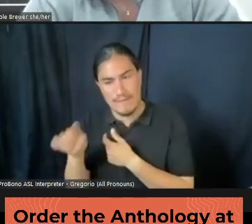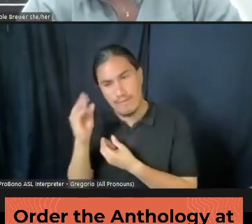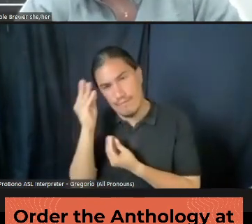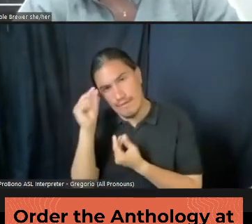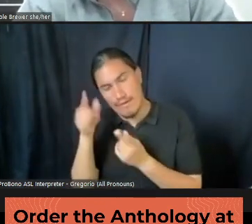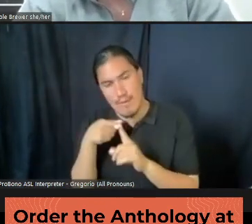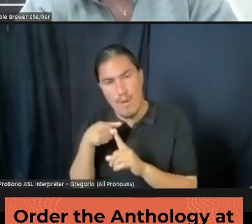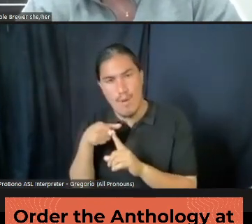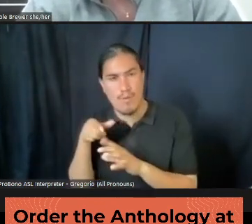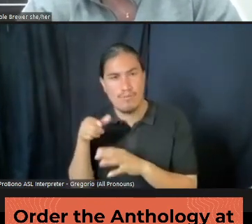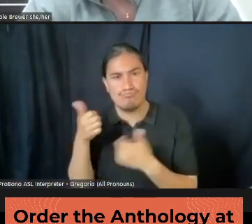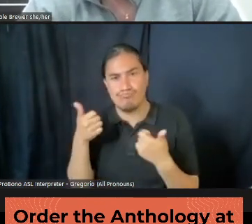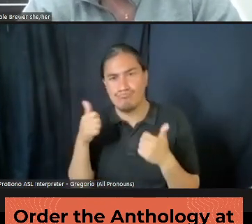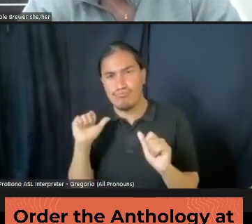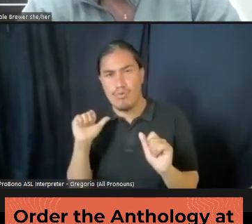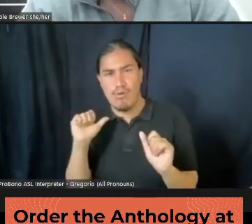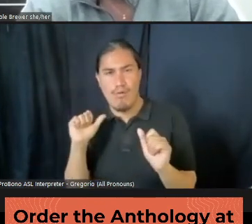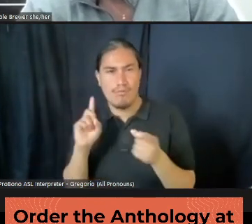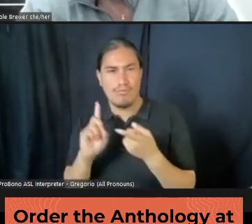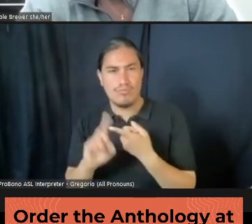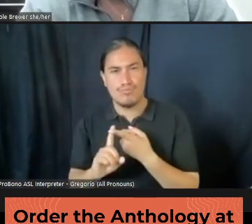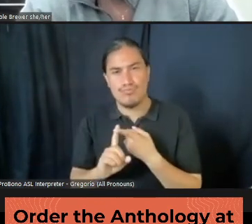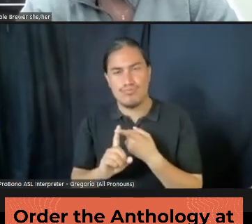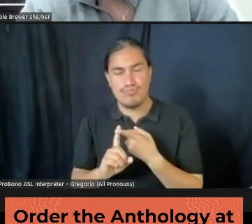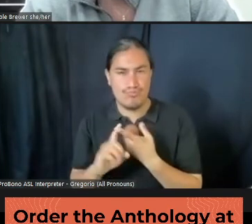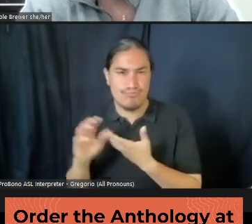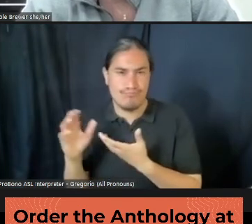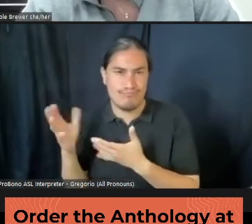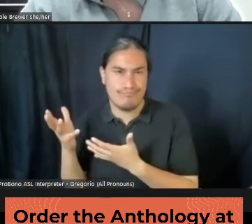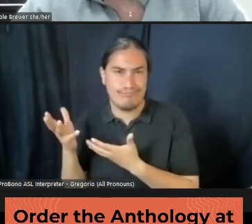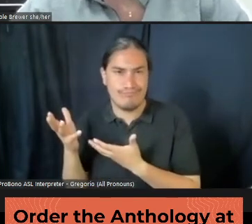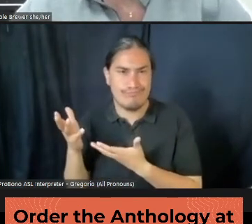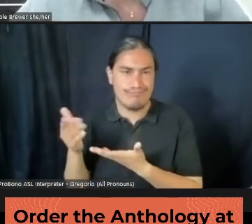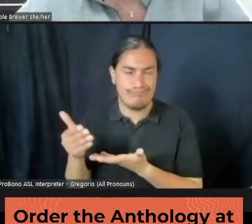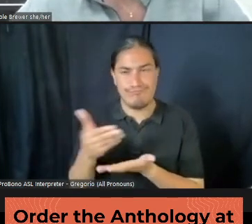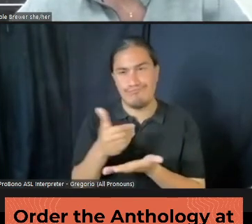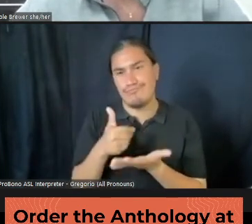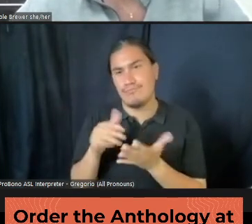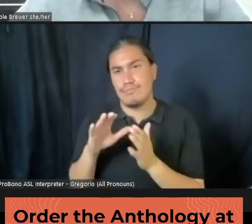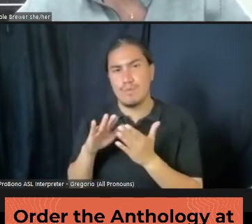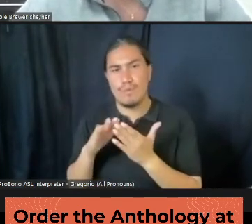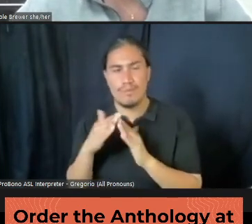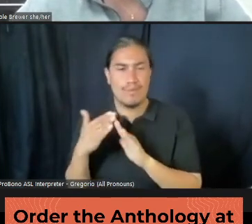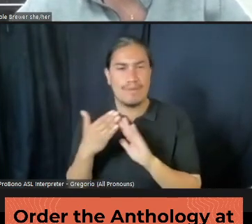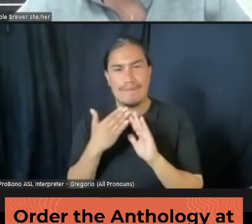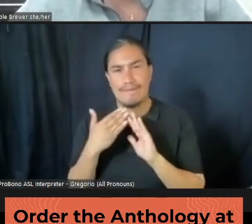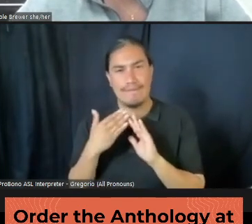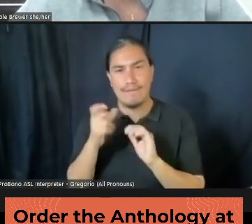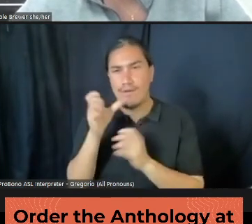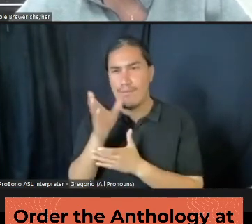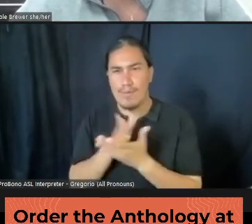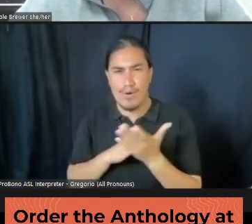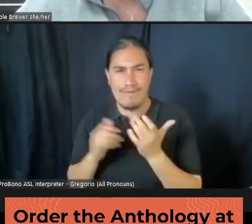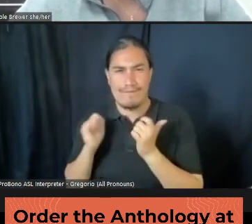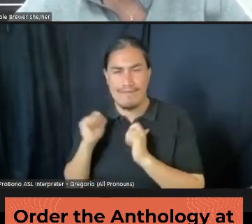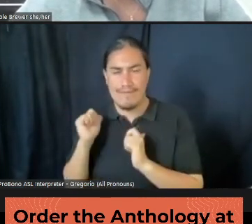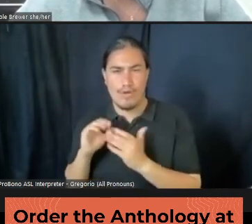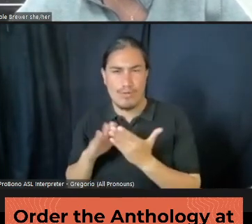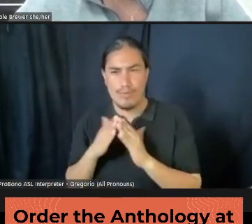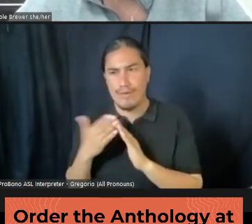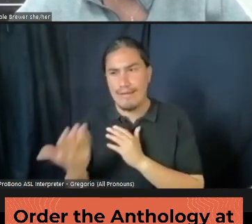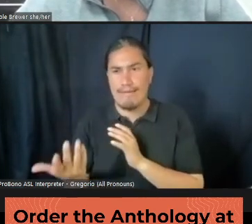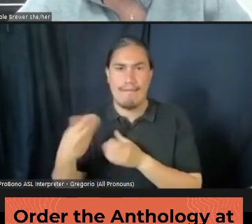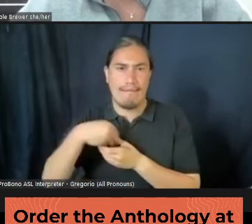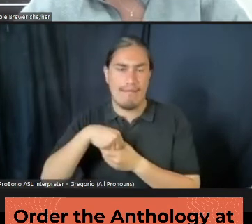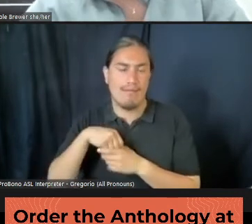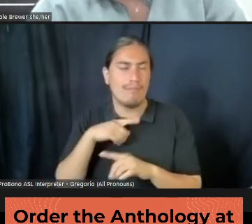you know, trying to get art into communities that are not part of the theater's communities or whatever it may be, but